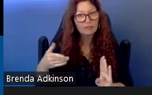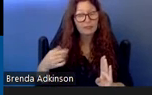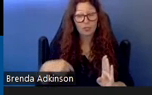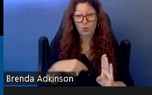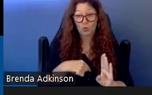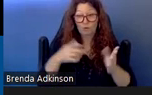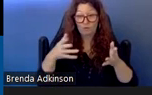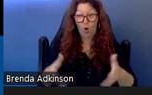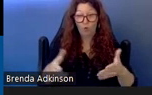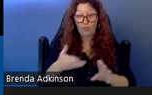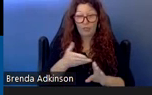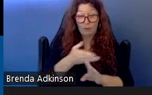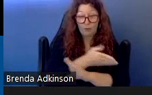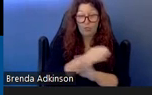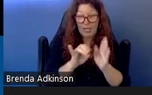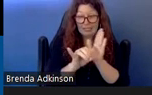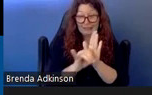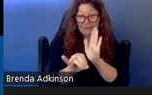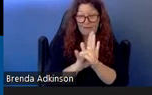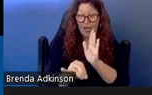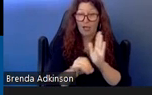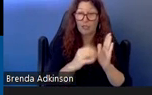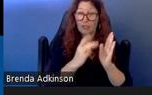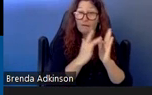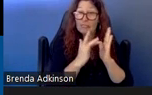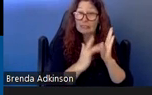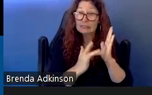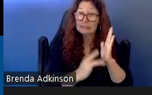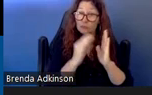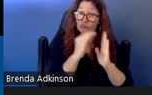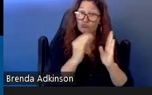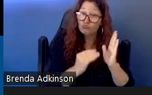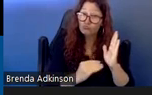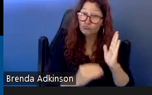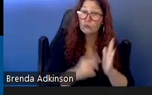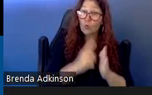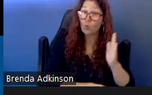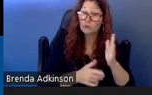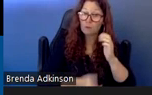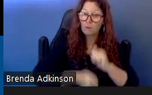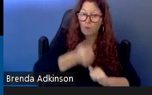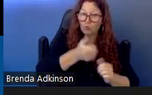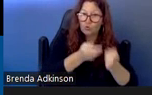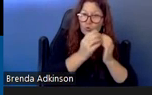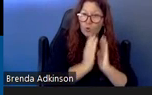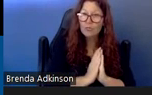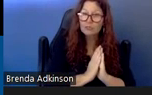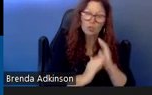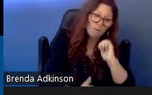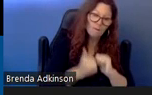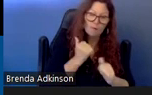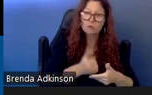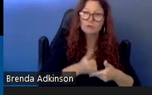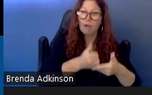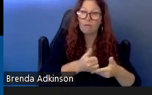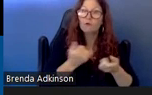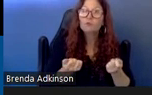pre-identified the fields that are most requested and most helpful when trying to